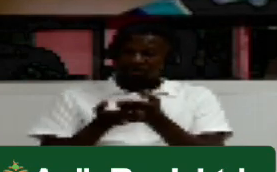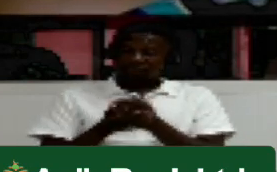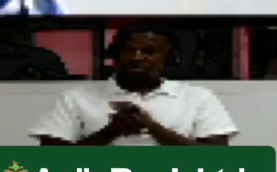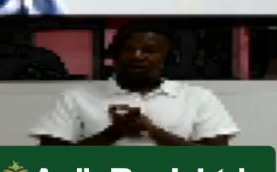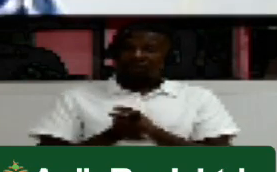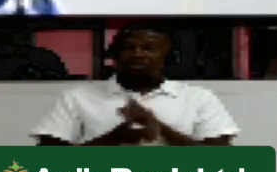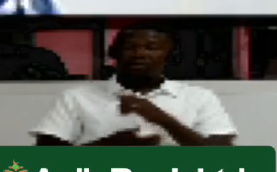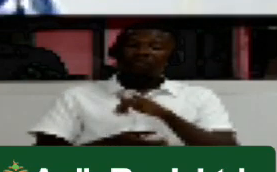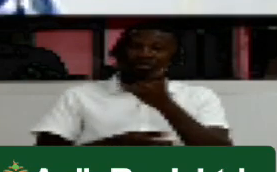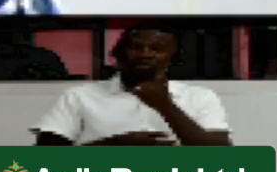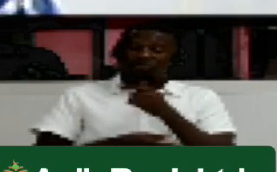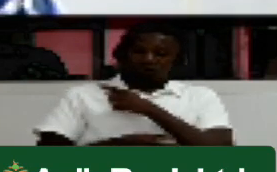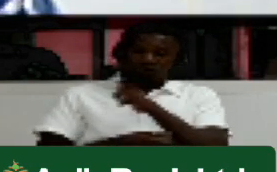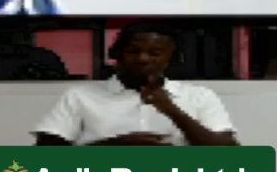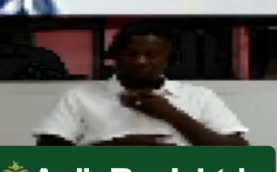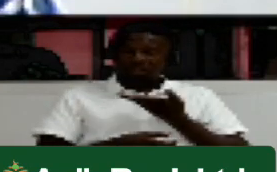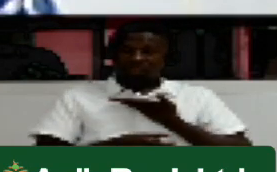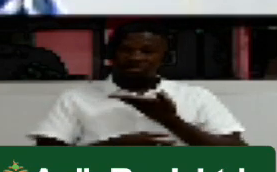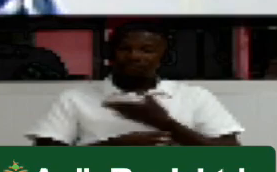Yes, we did.